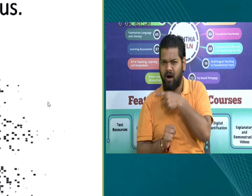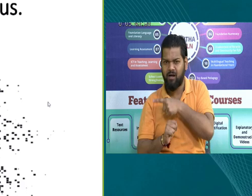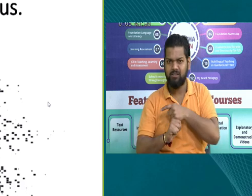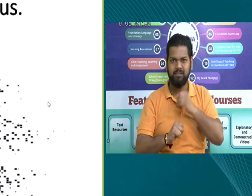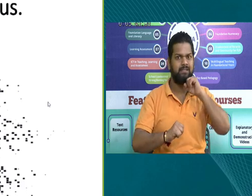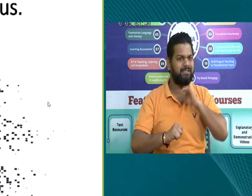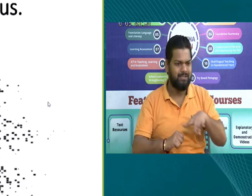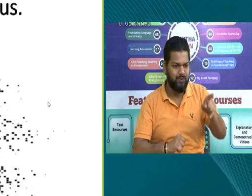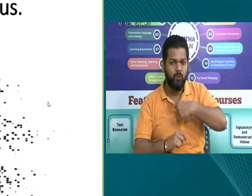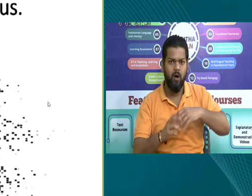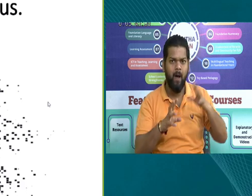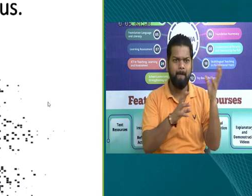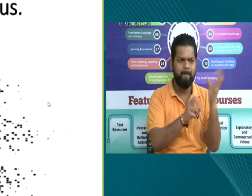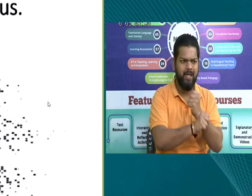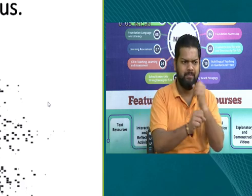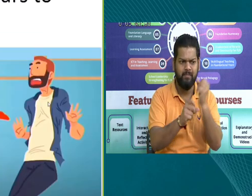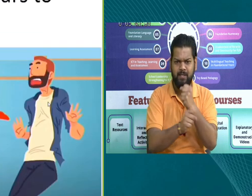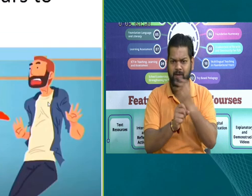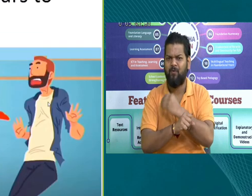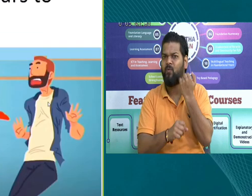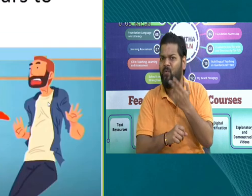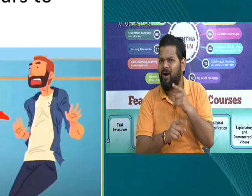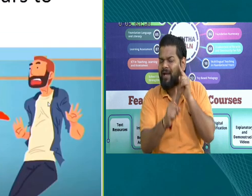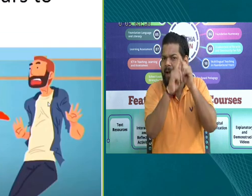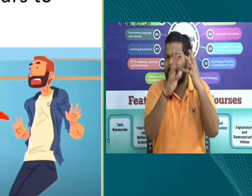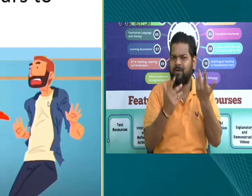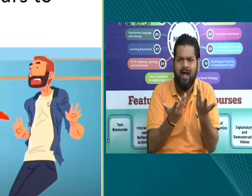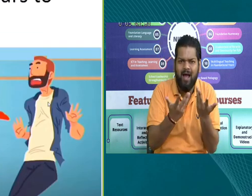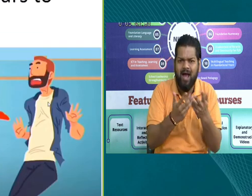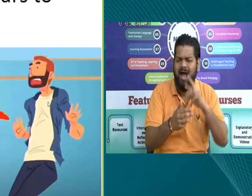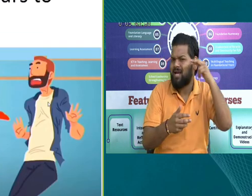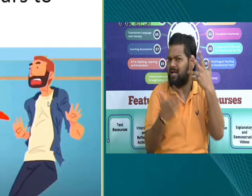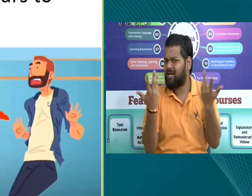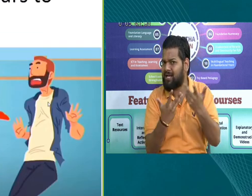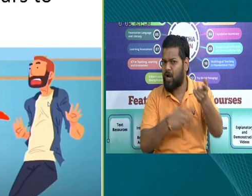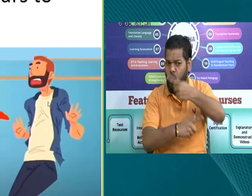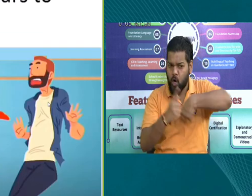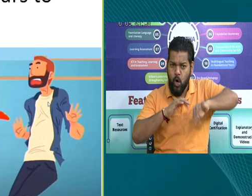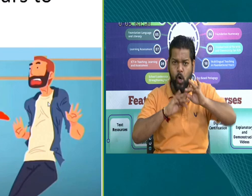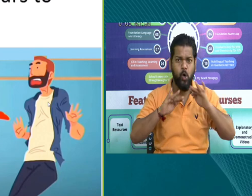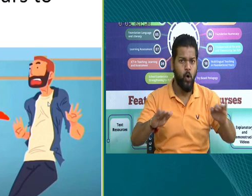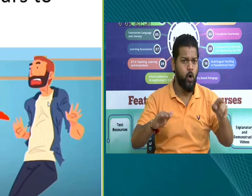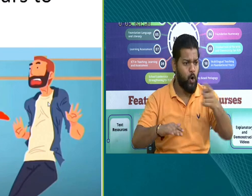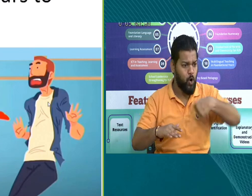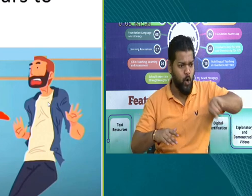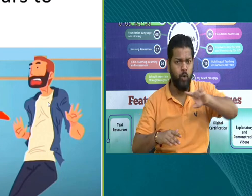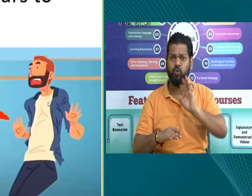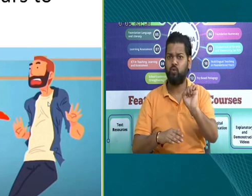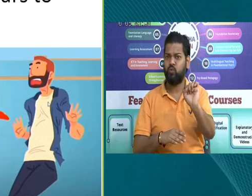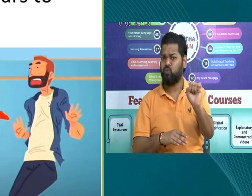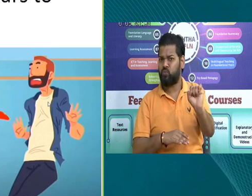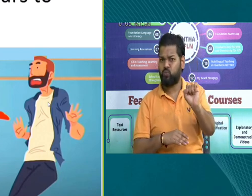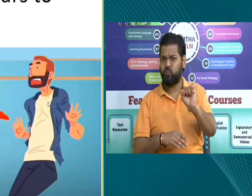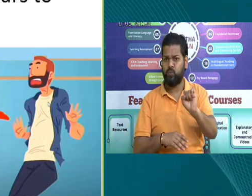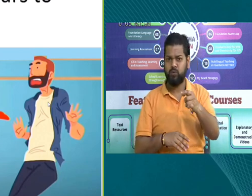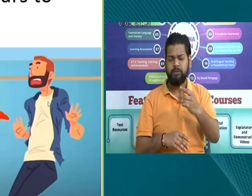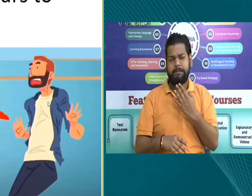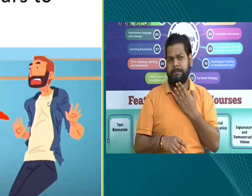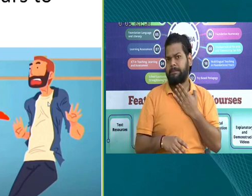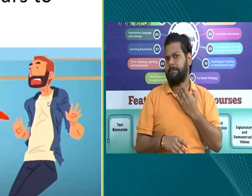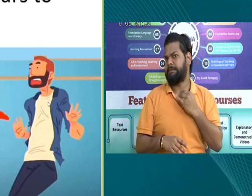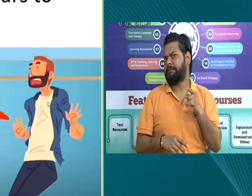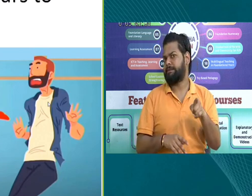minus. Okay. One person even became minus 87 years old. And the